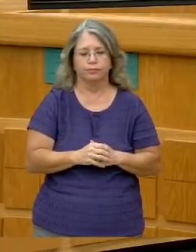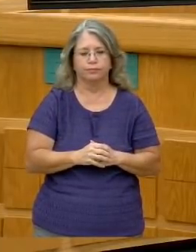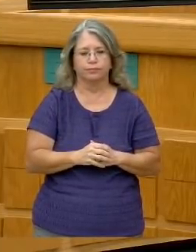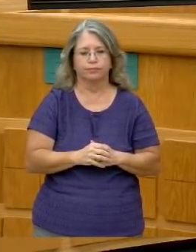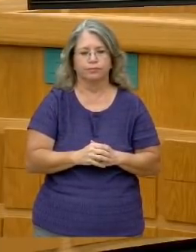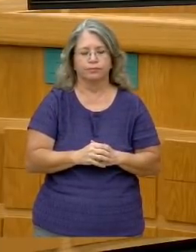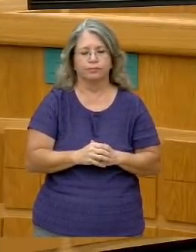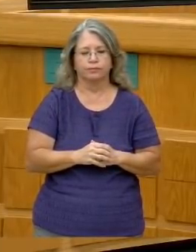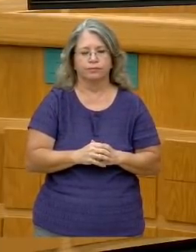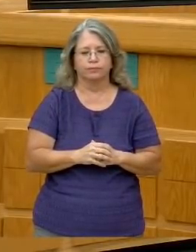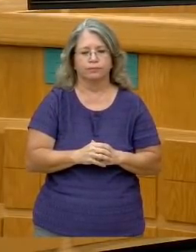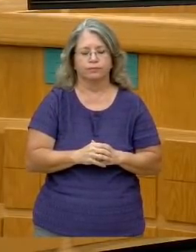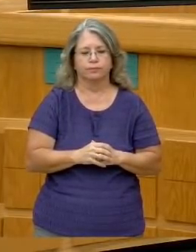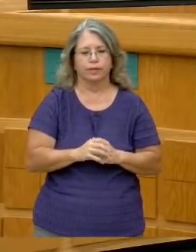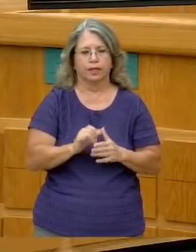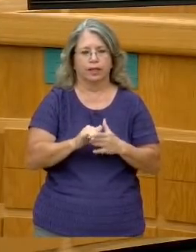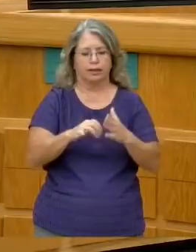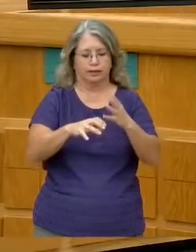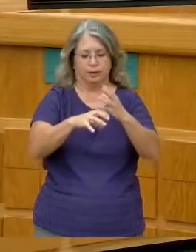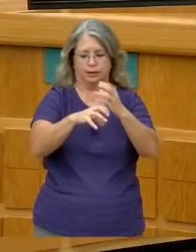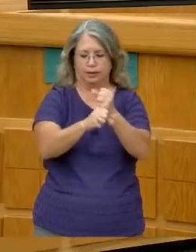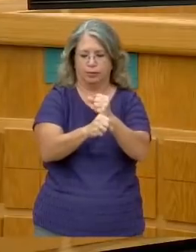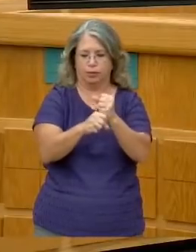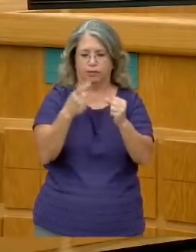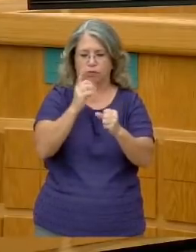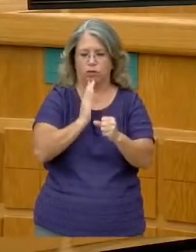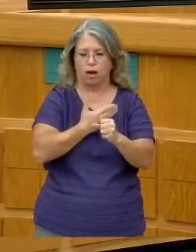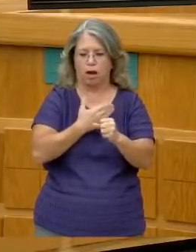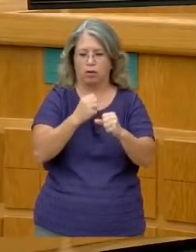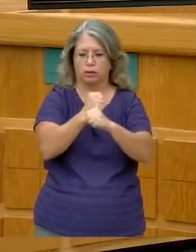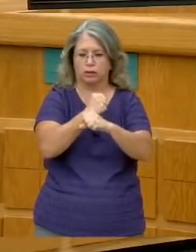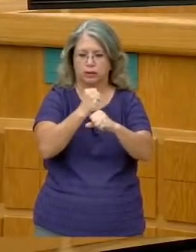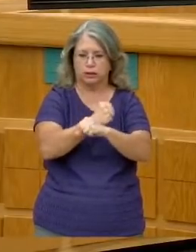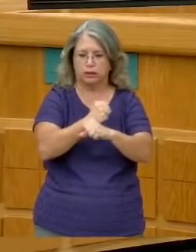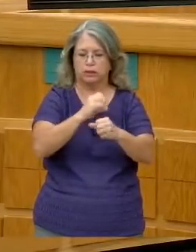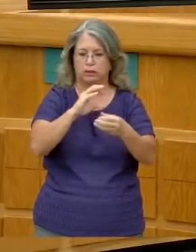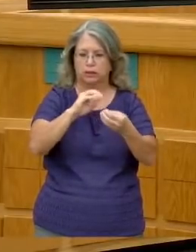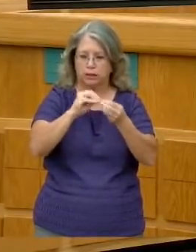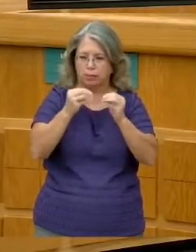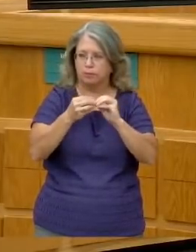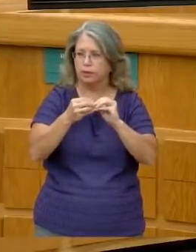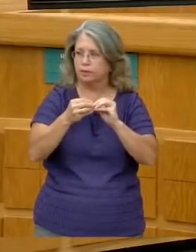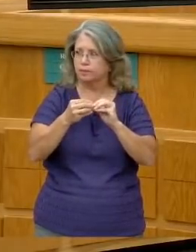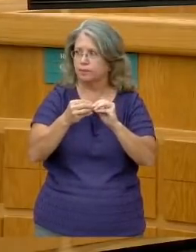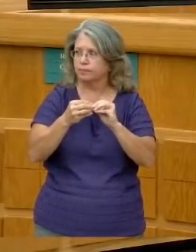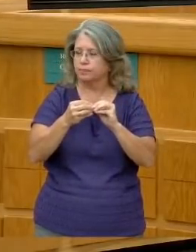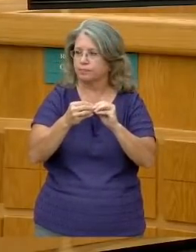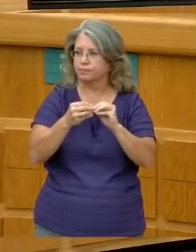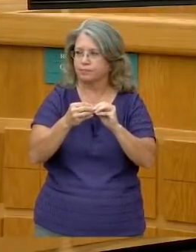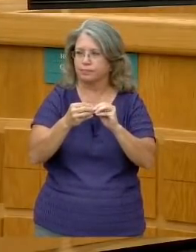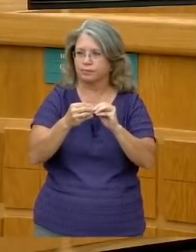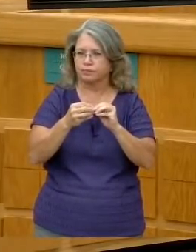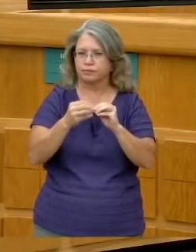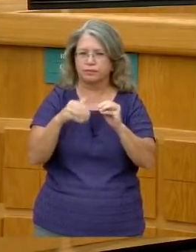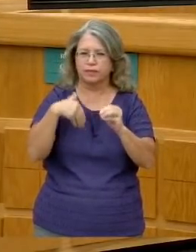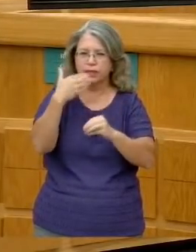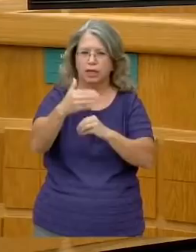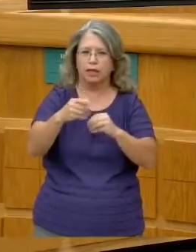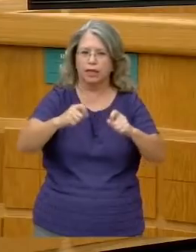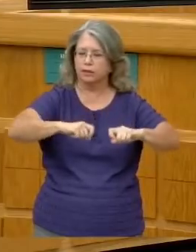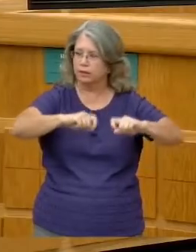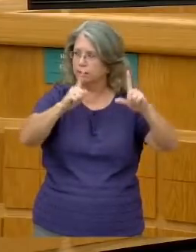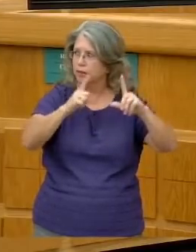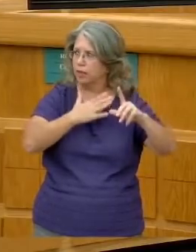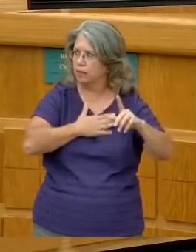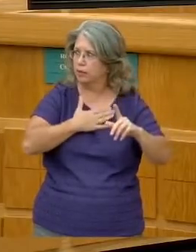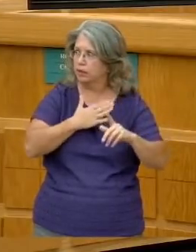Okay, so that's a summary of the statistics. I'm going to see, we're going to advance the slide to the next slide,